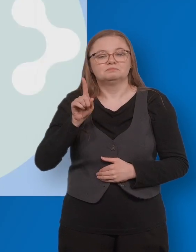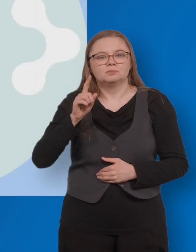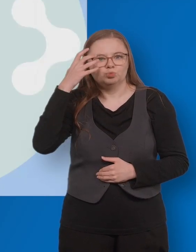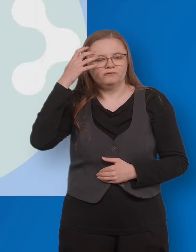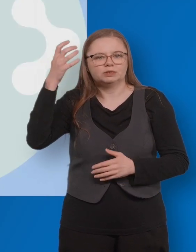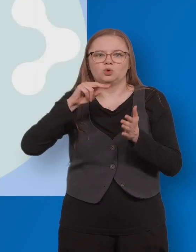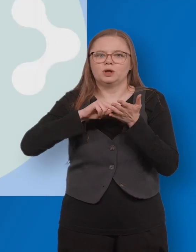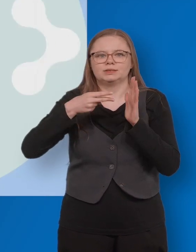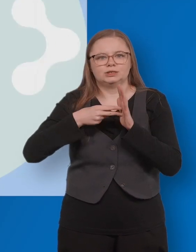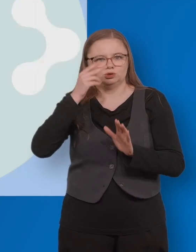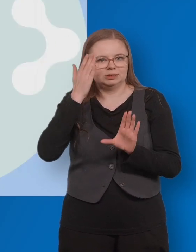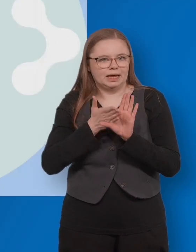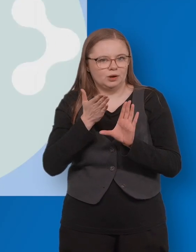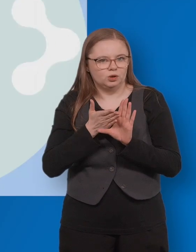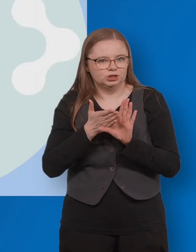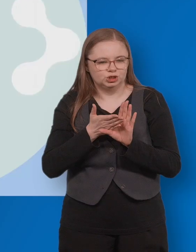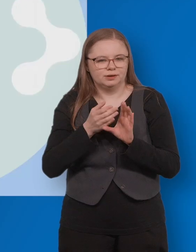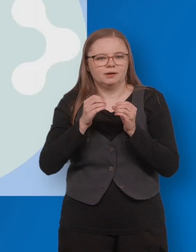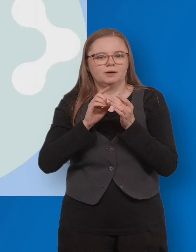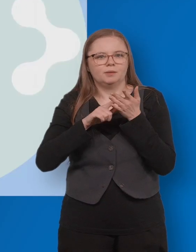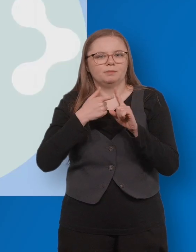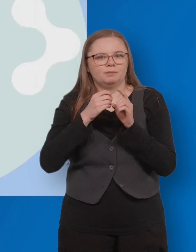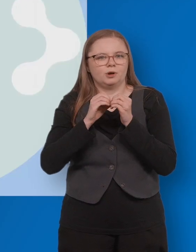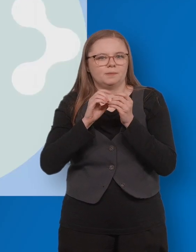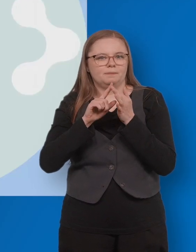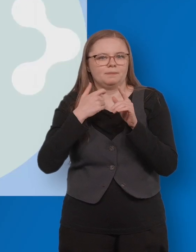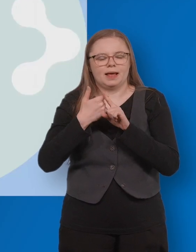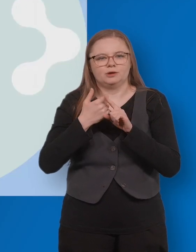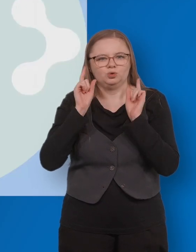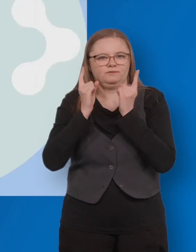in organisational psychology at Birkbeck University in the School of Social